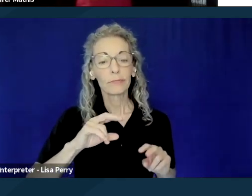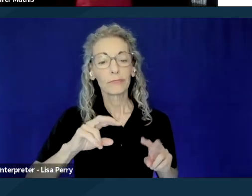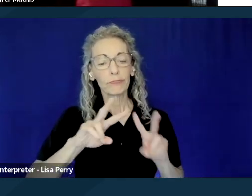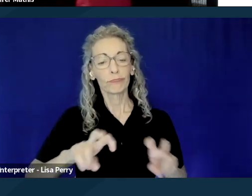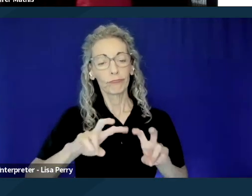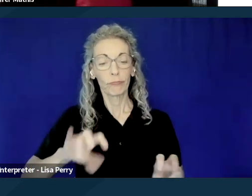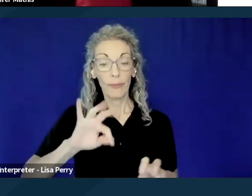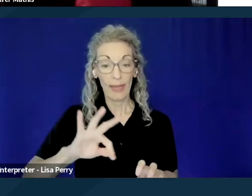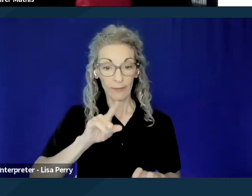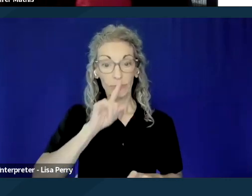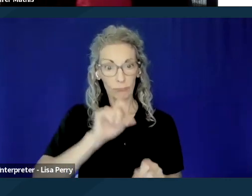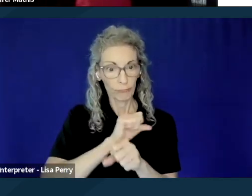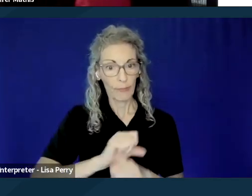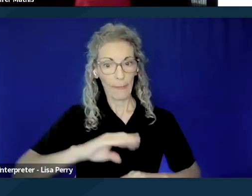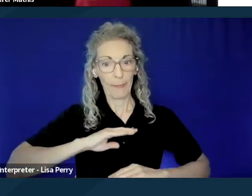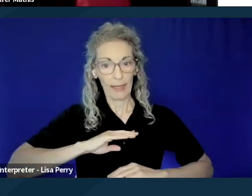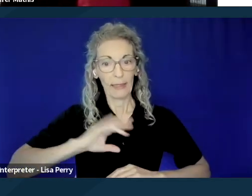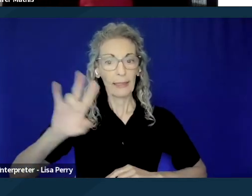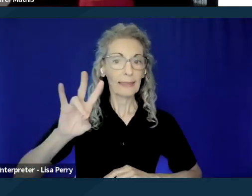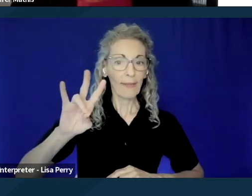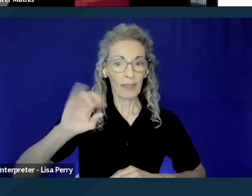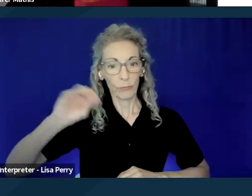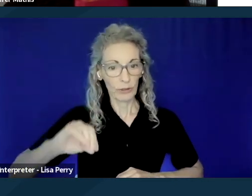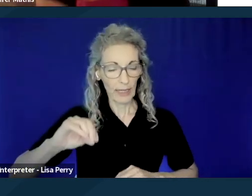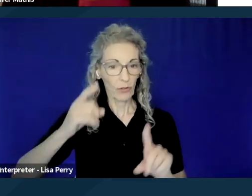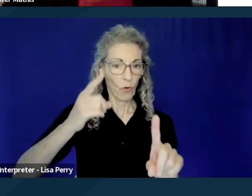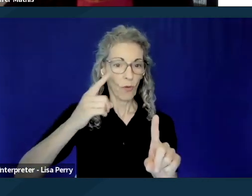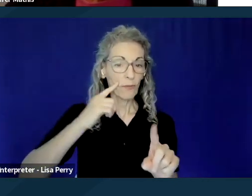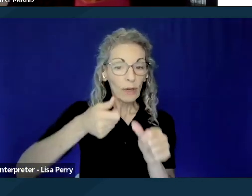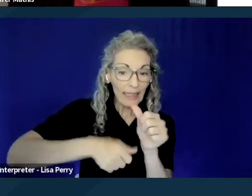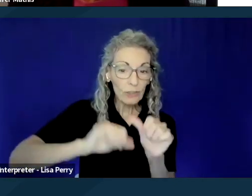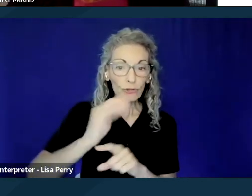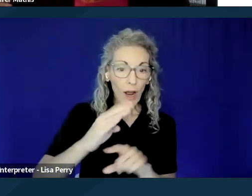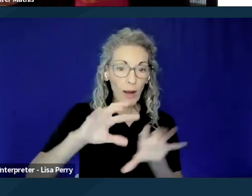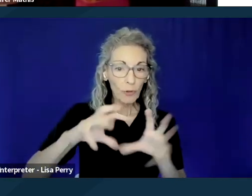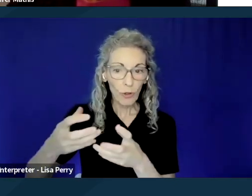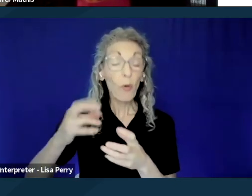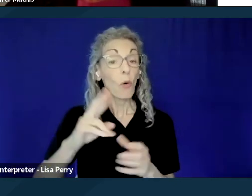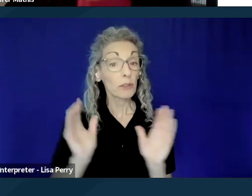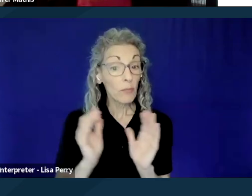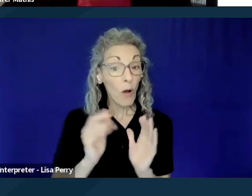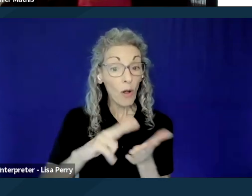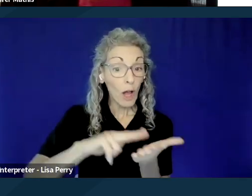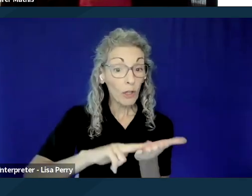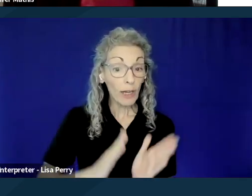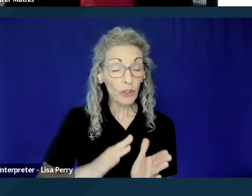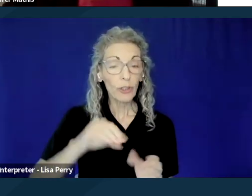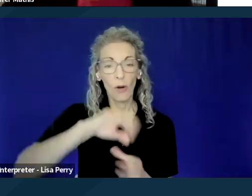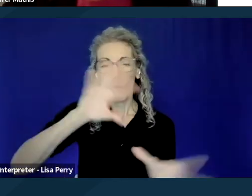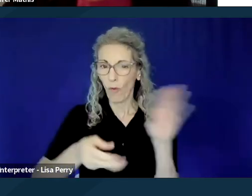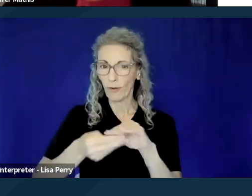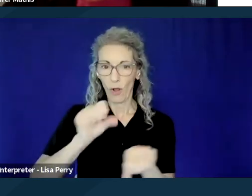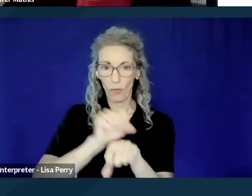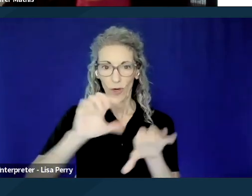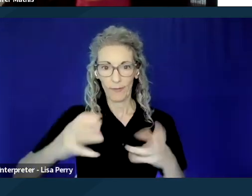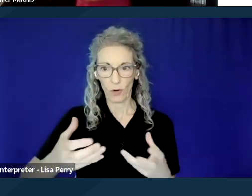7% goal in each job group or for smaller contractors just across the workforce. And if they're not